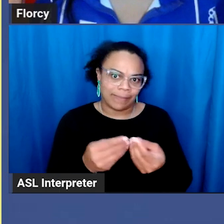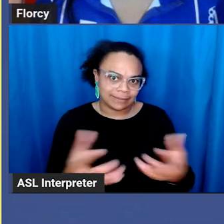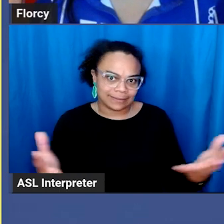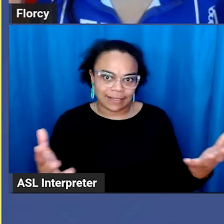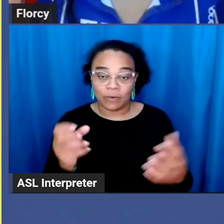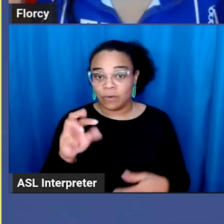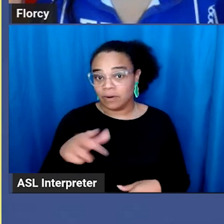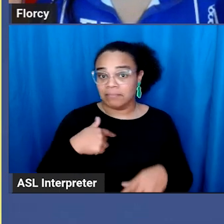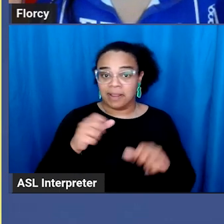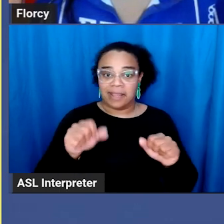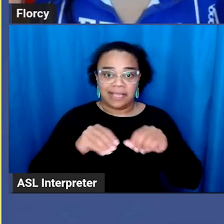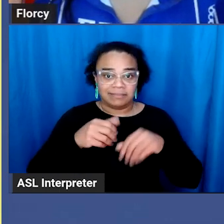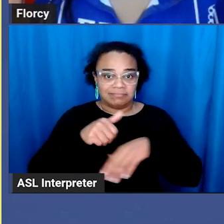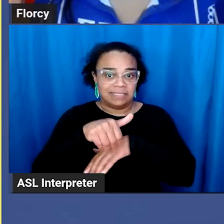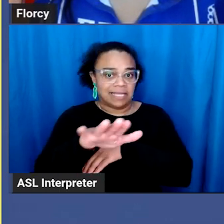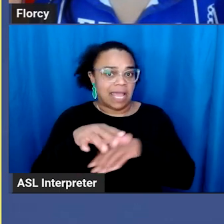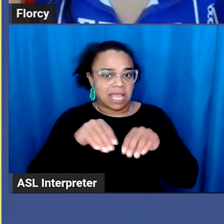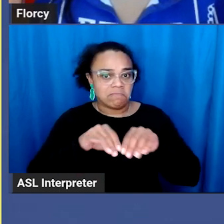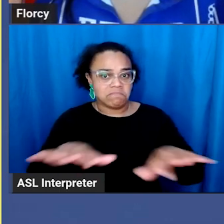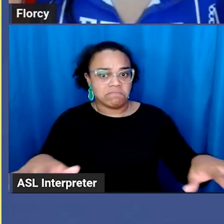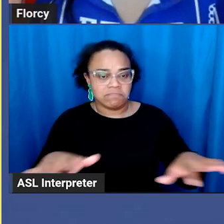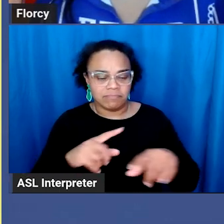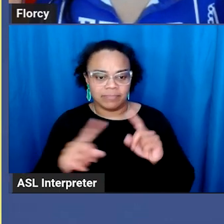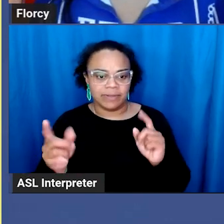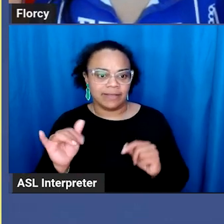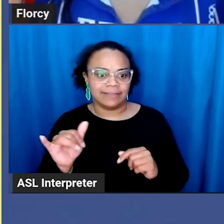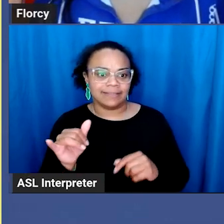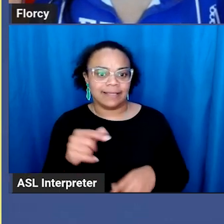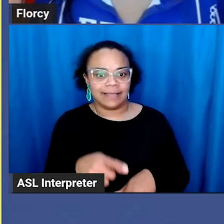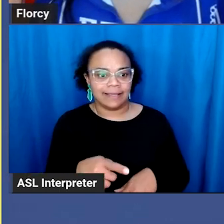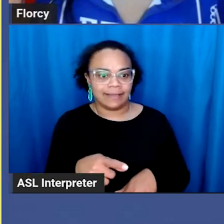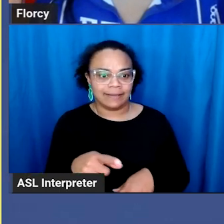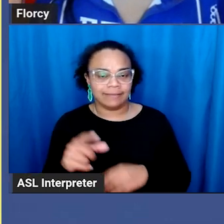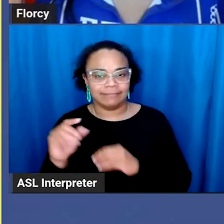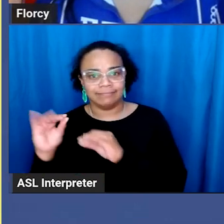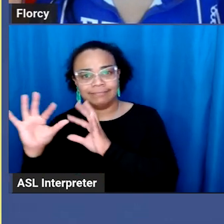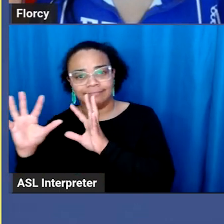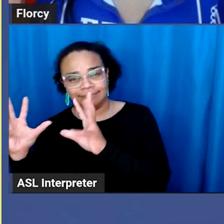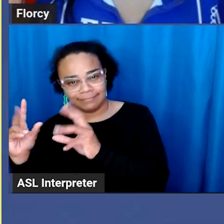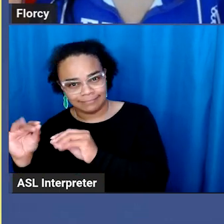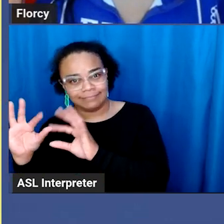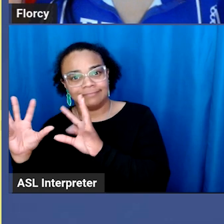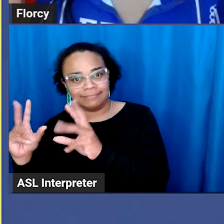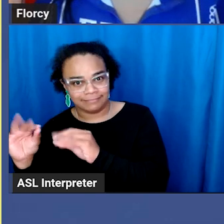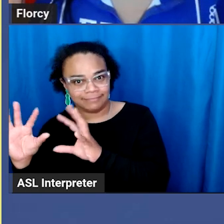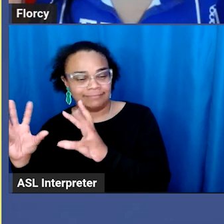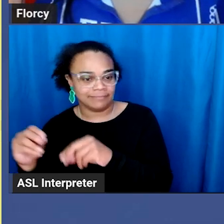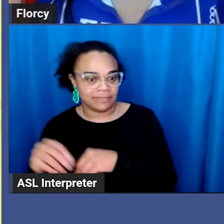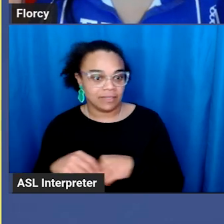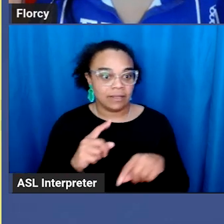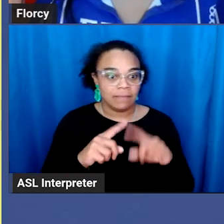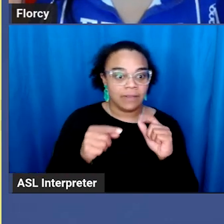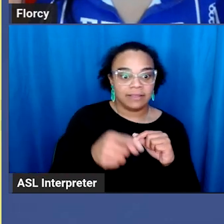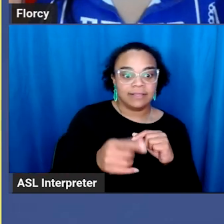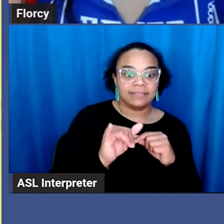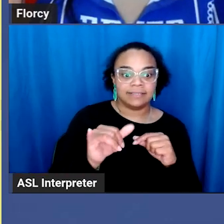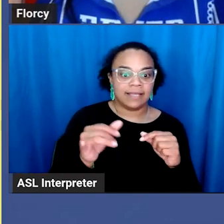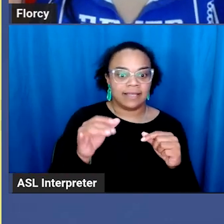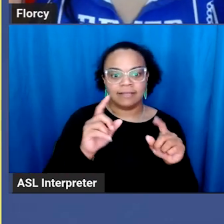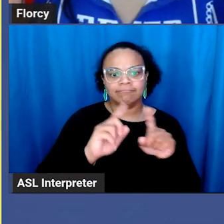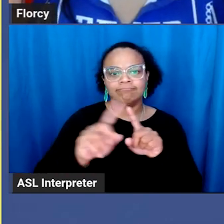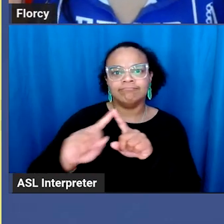send it out. But it's basically like a compilation of herbs